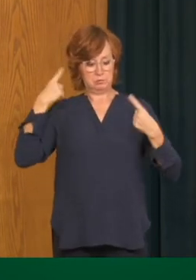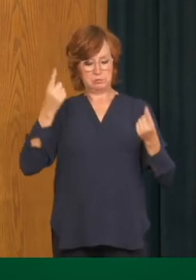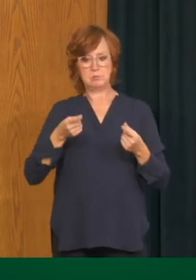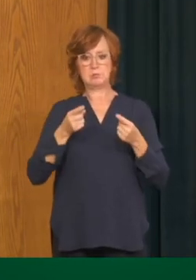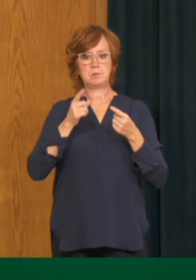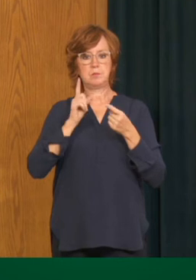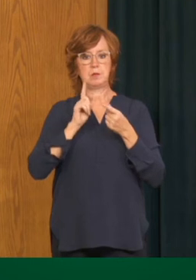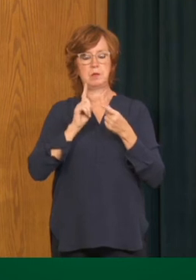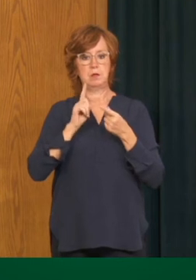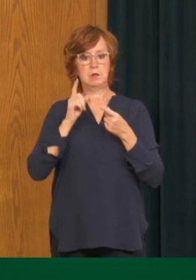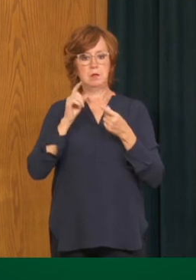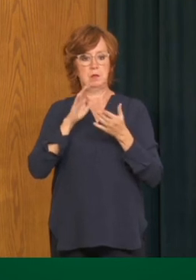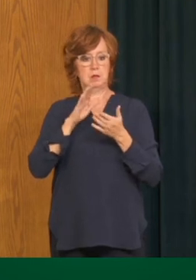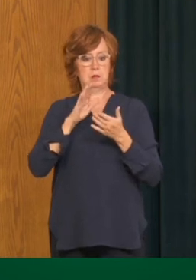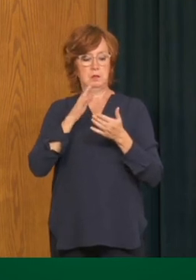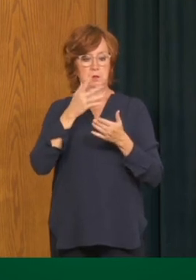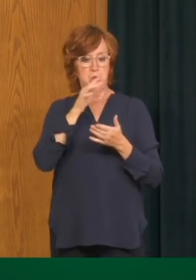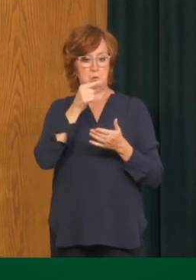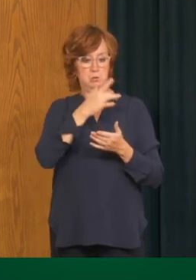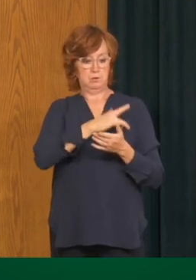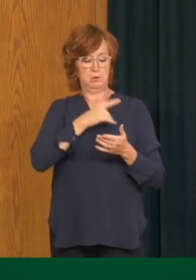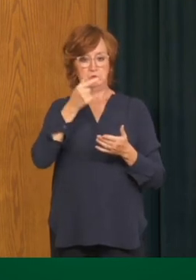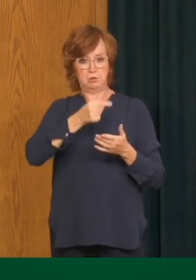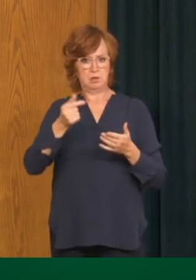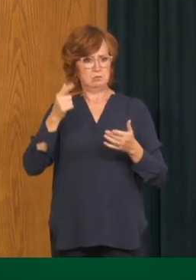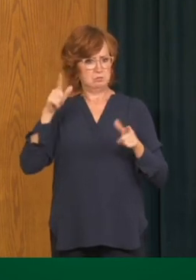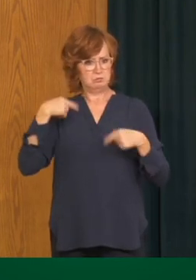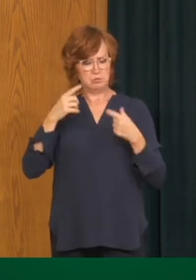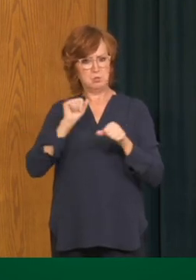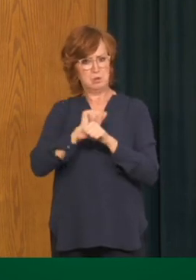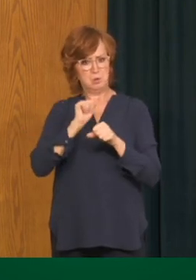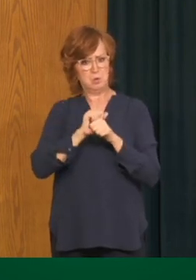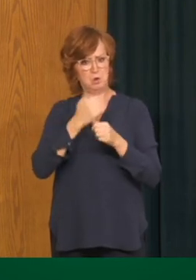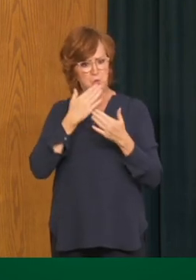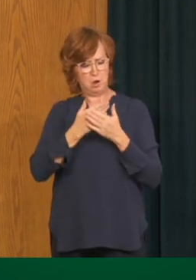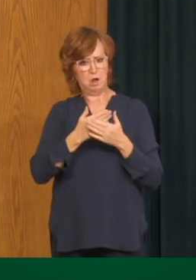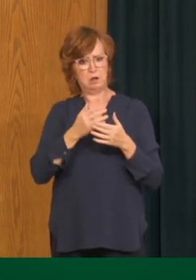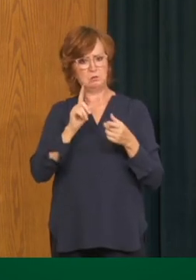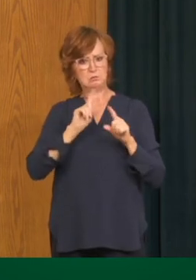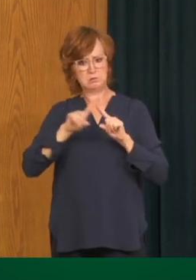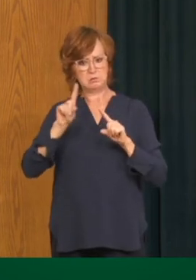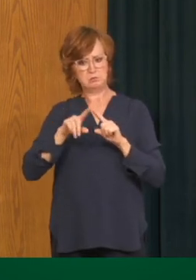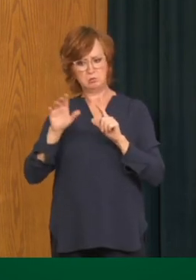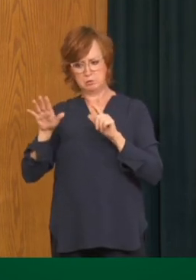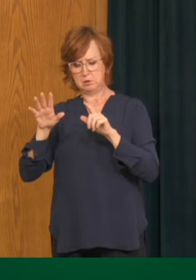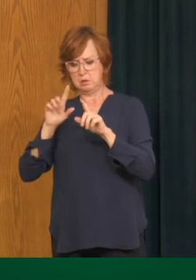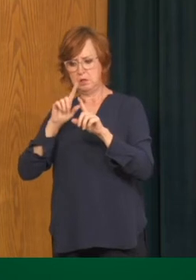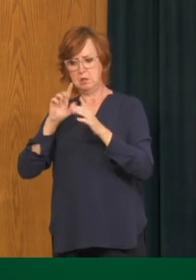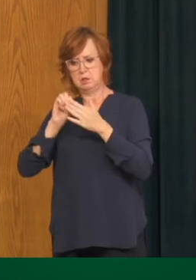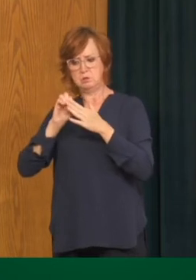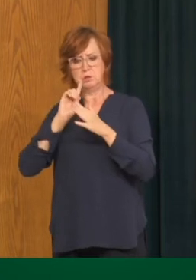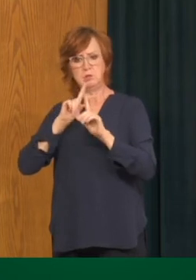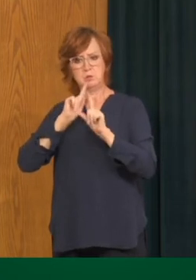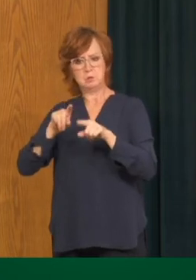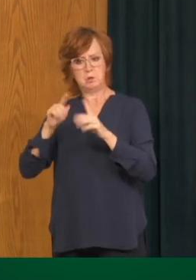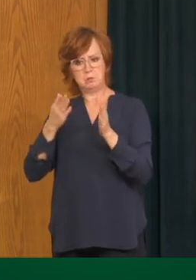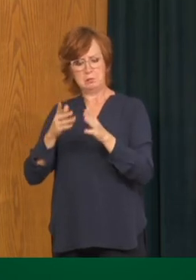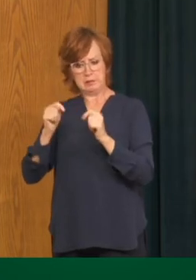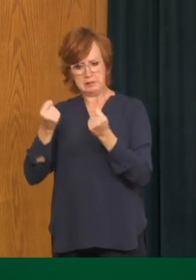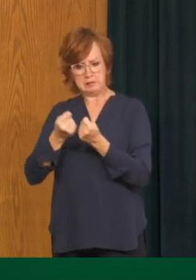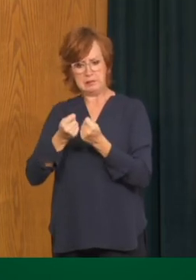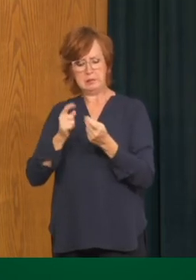the work of the response planning team, with different levels of operation that are available for us to enter